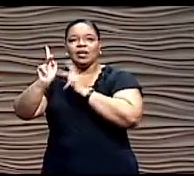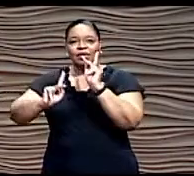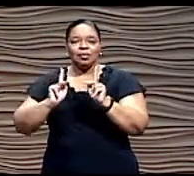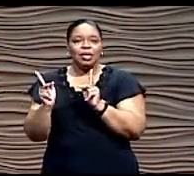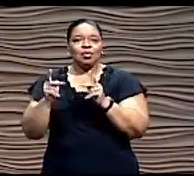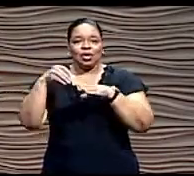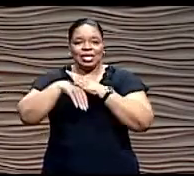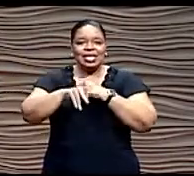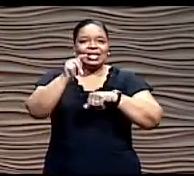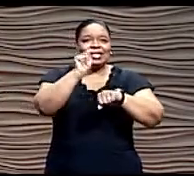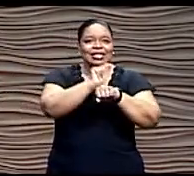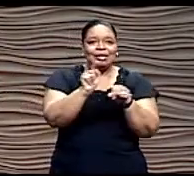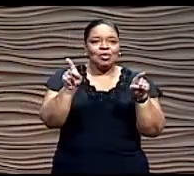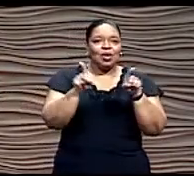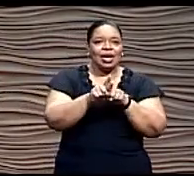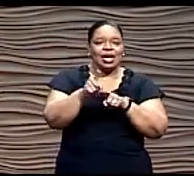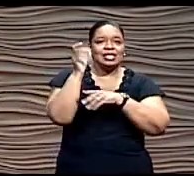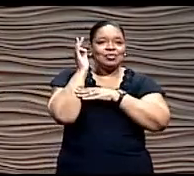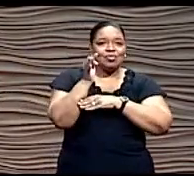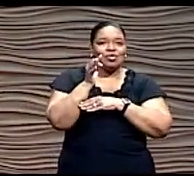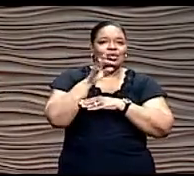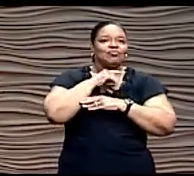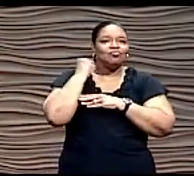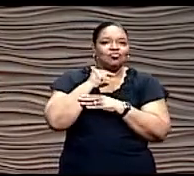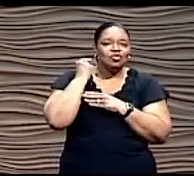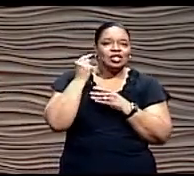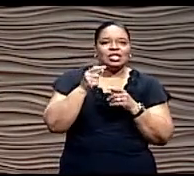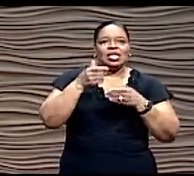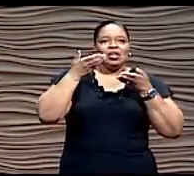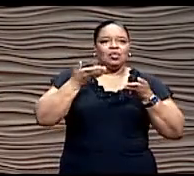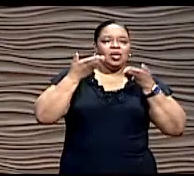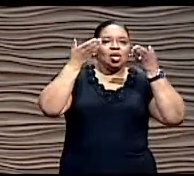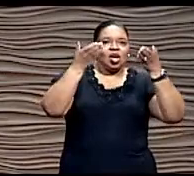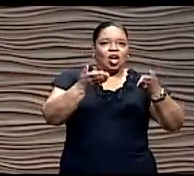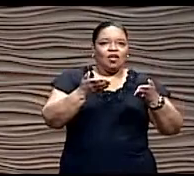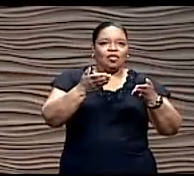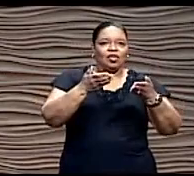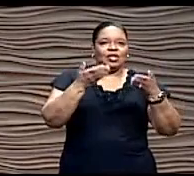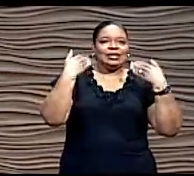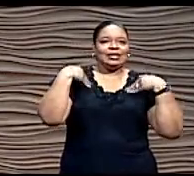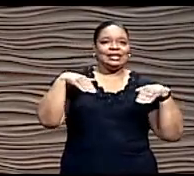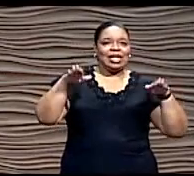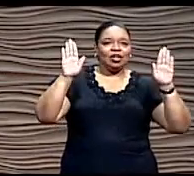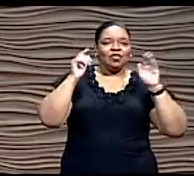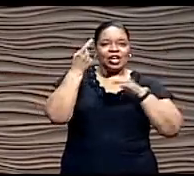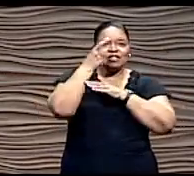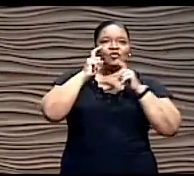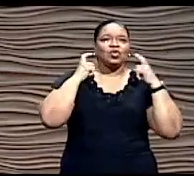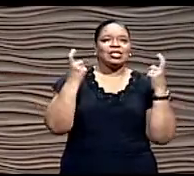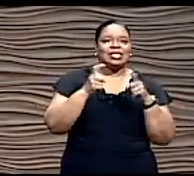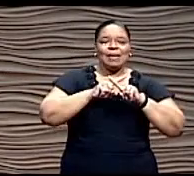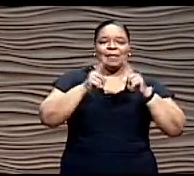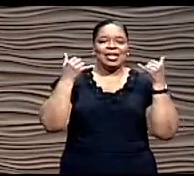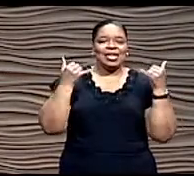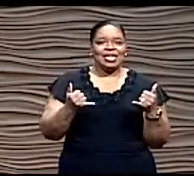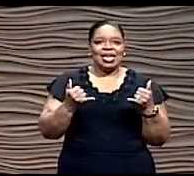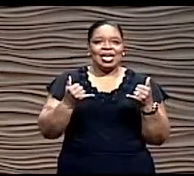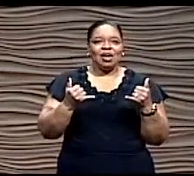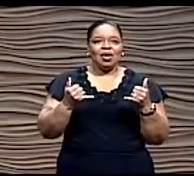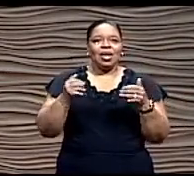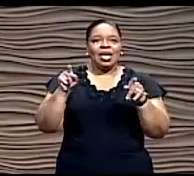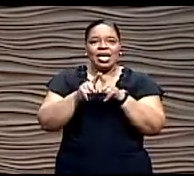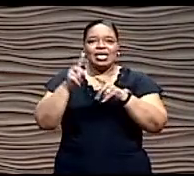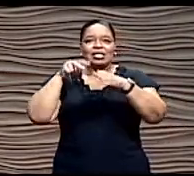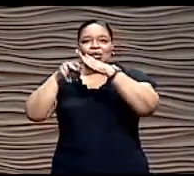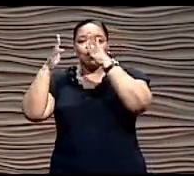In the temple, as the priest, he would offer sacrifice and absolution for sins, but now as a prophet, he would have to proclaim